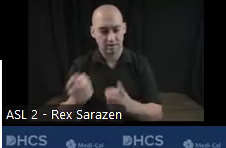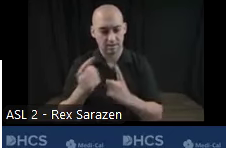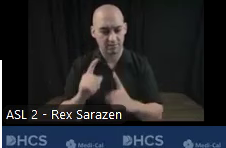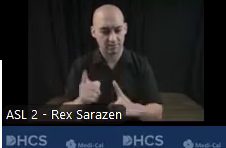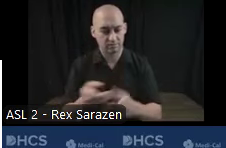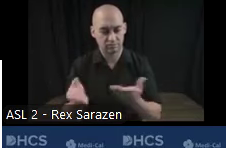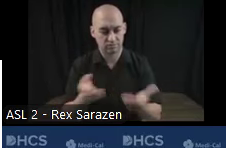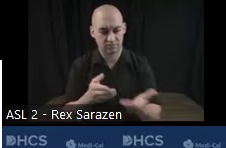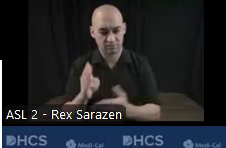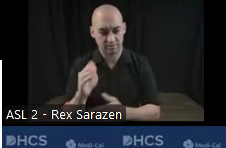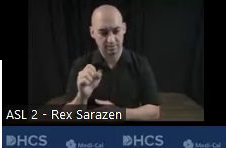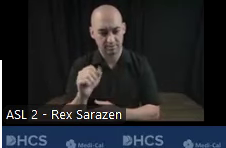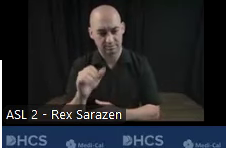basis.